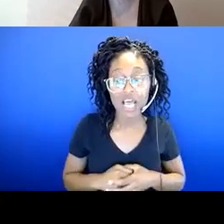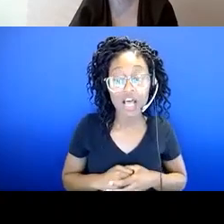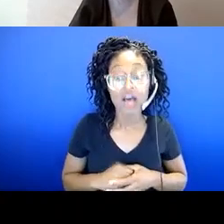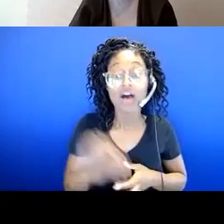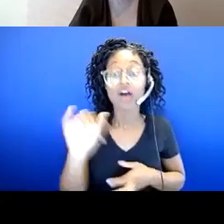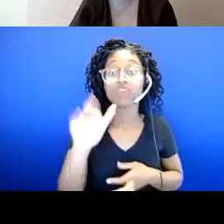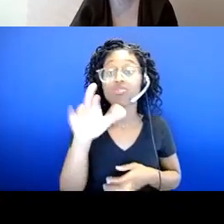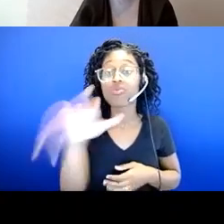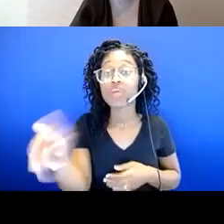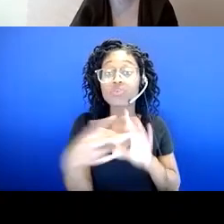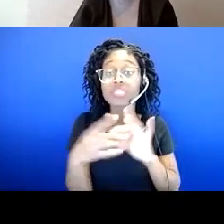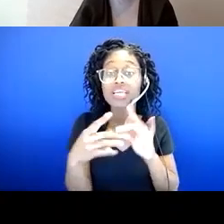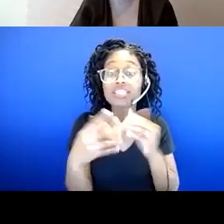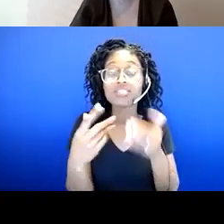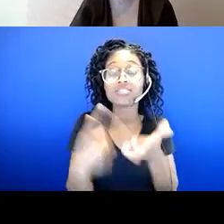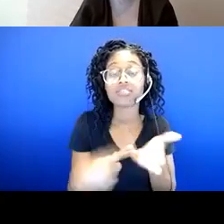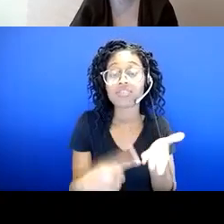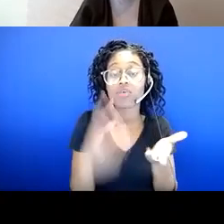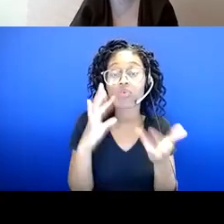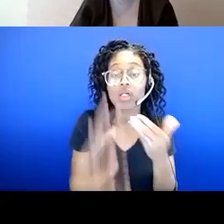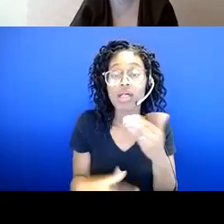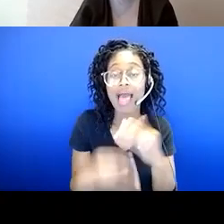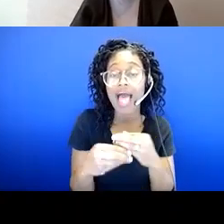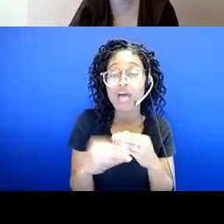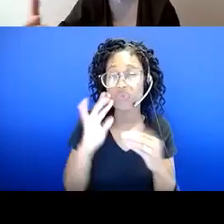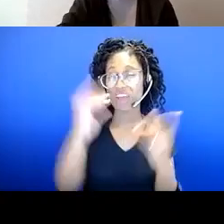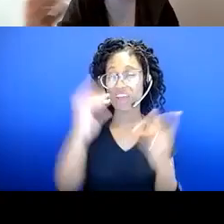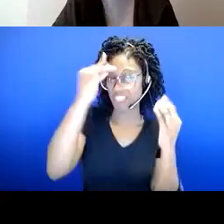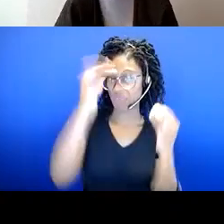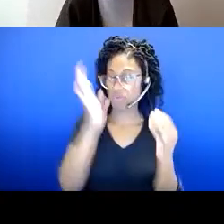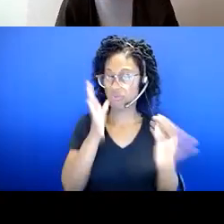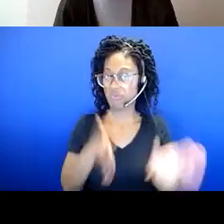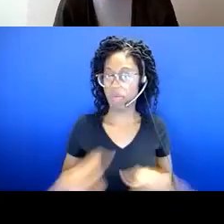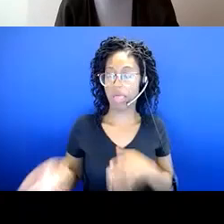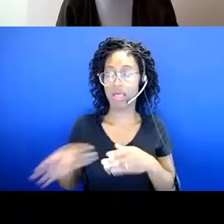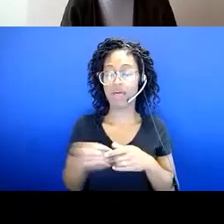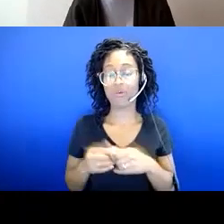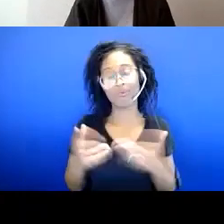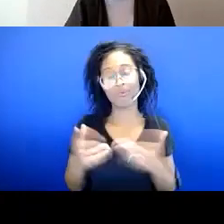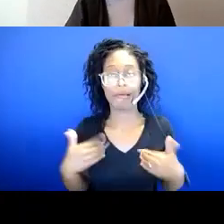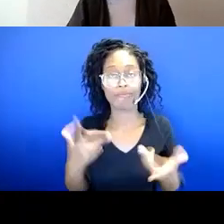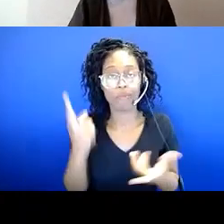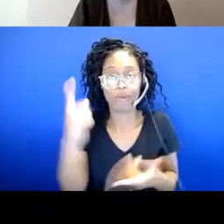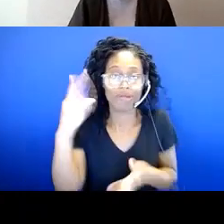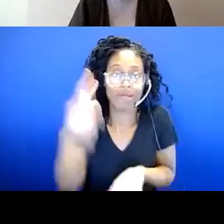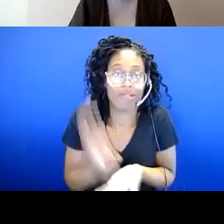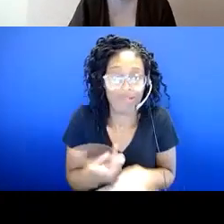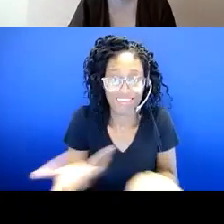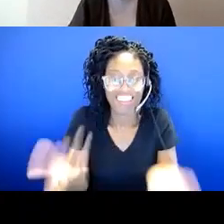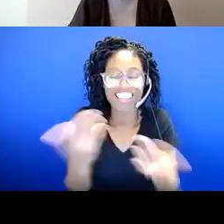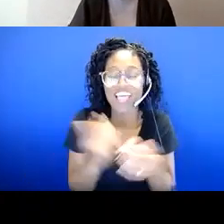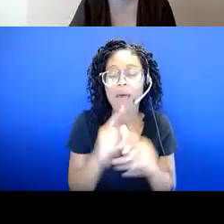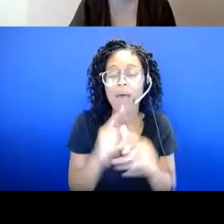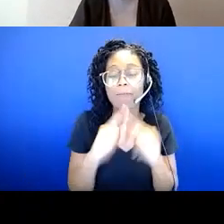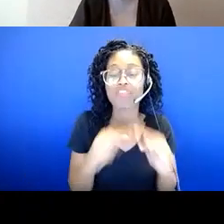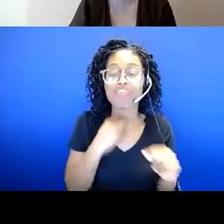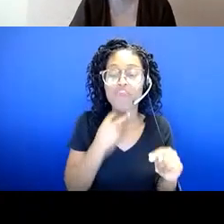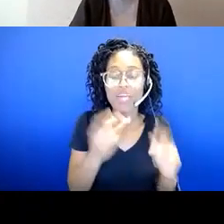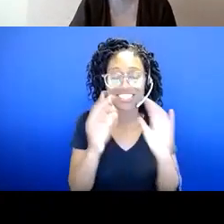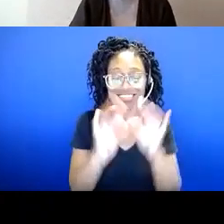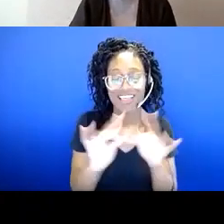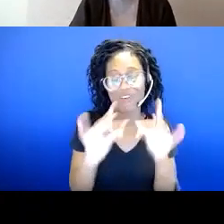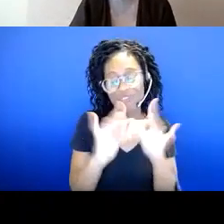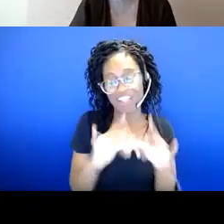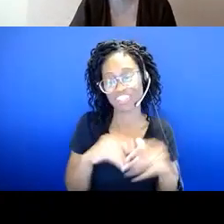the add-ons that we're doing day one, we've already downloaded the voice narrations in order